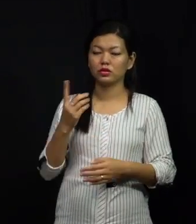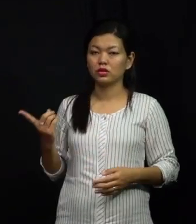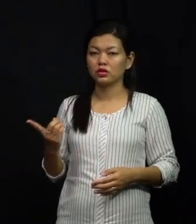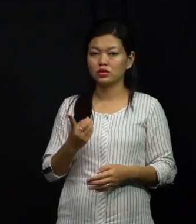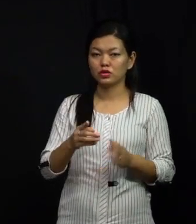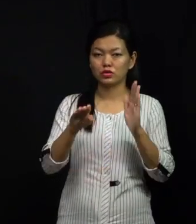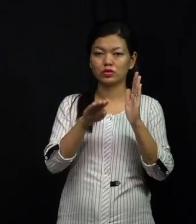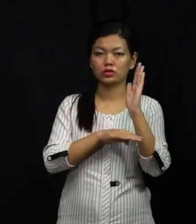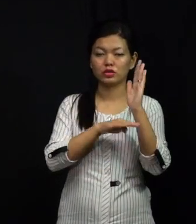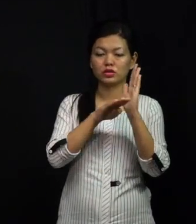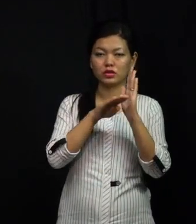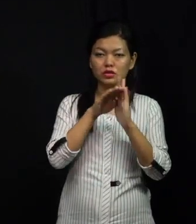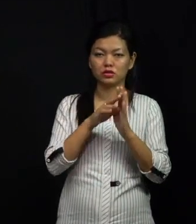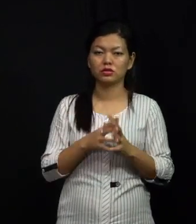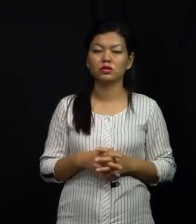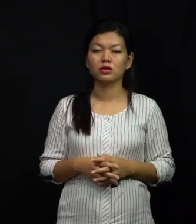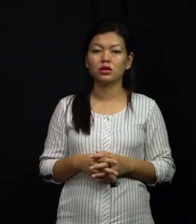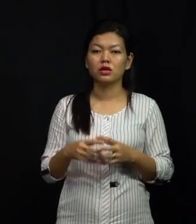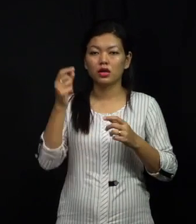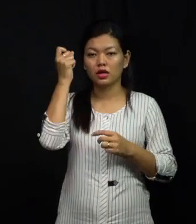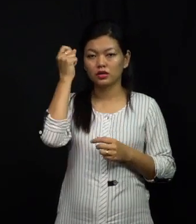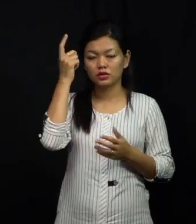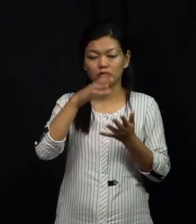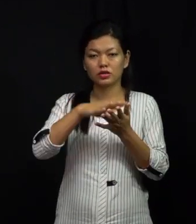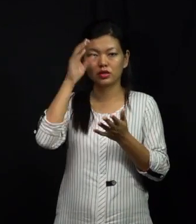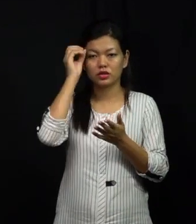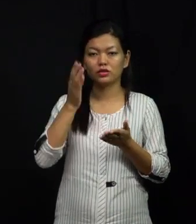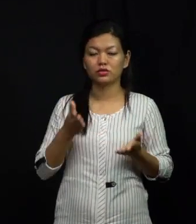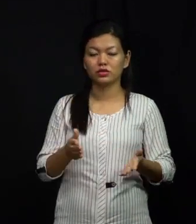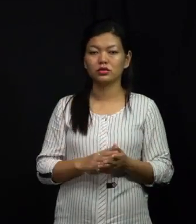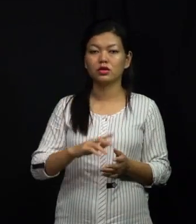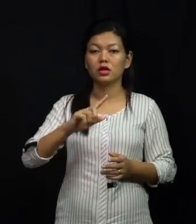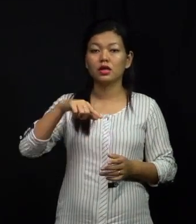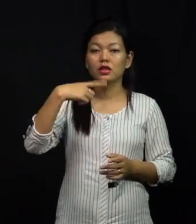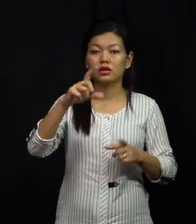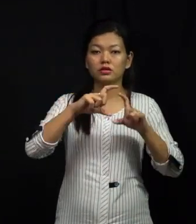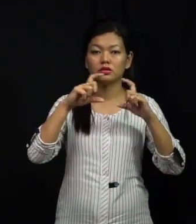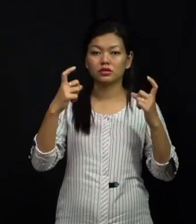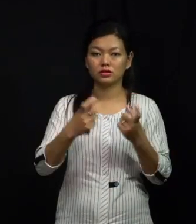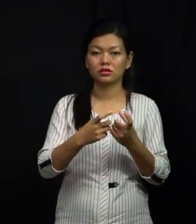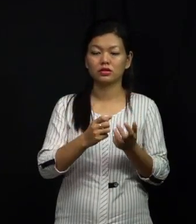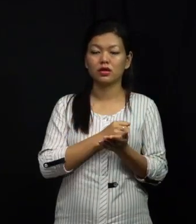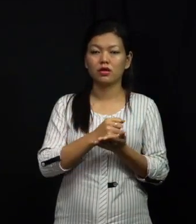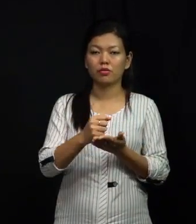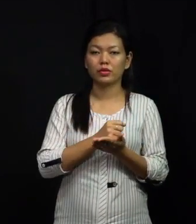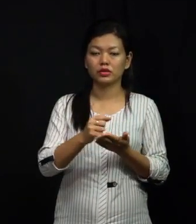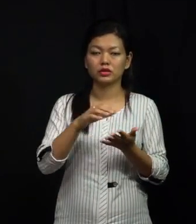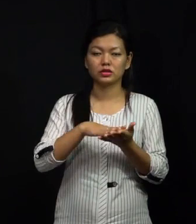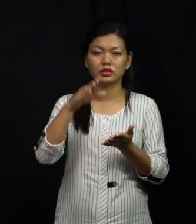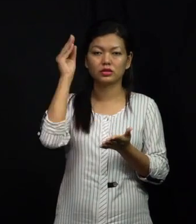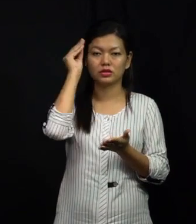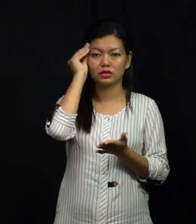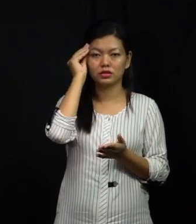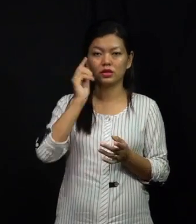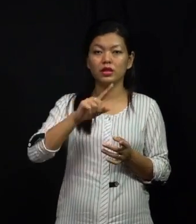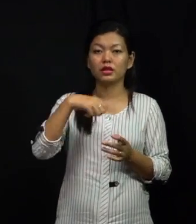infancy stage and the childhood stage, that we understood today. And in the next class, we will try to understand the next stage, a